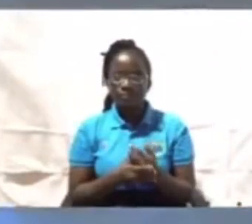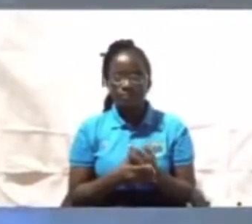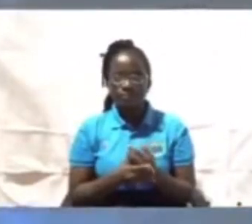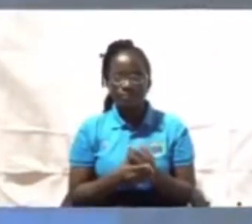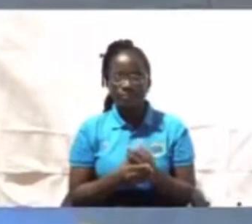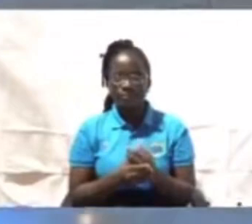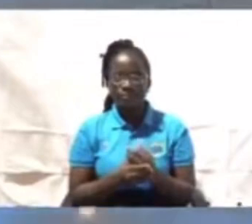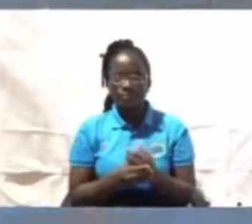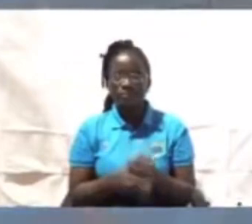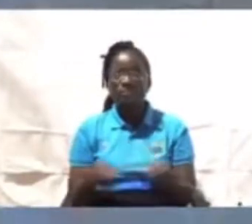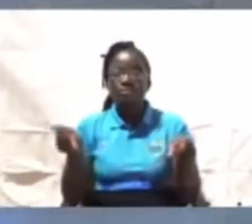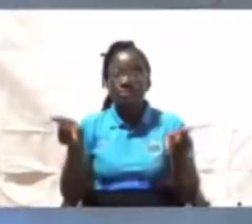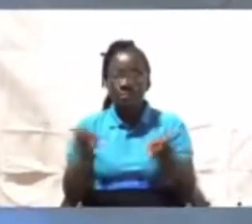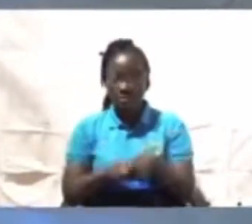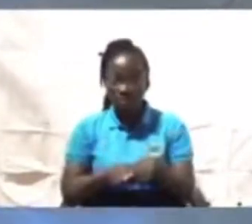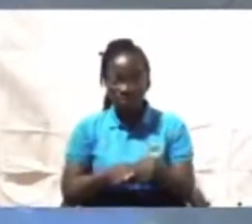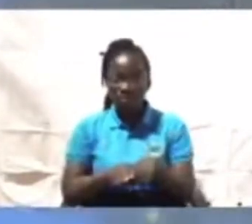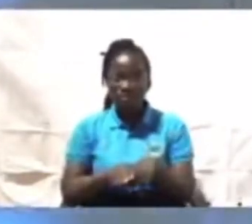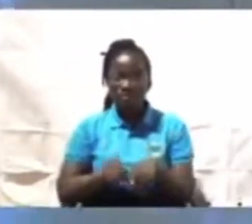Sir, director, okay.